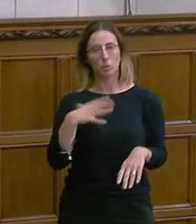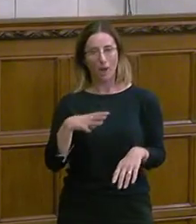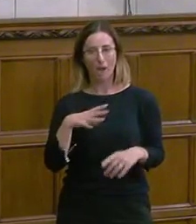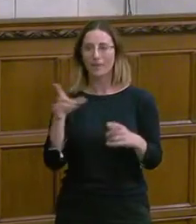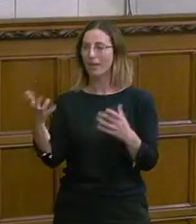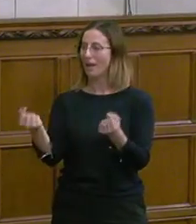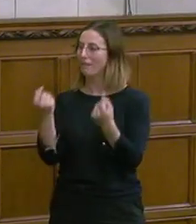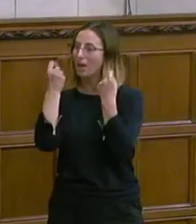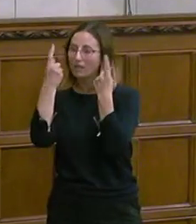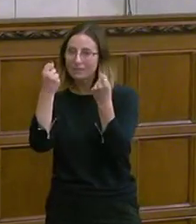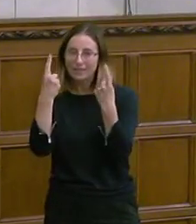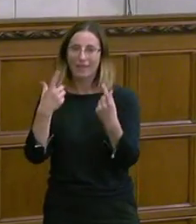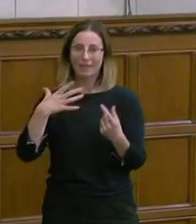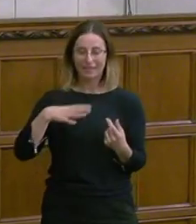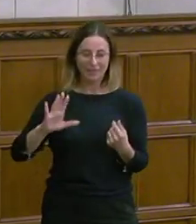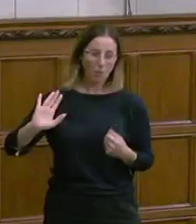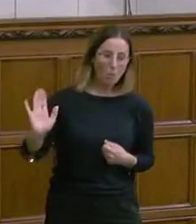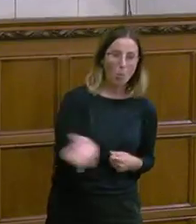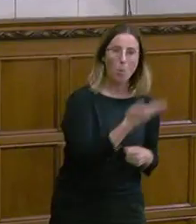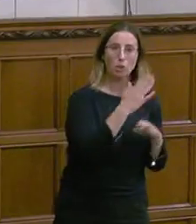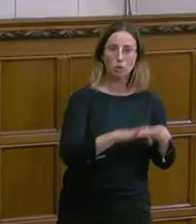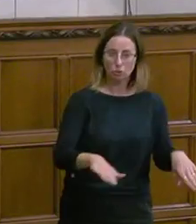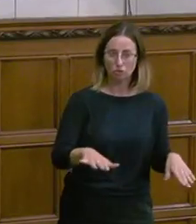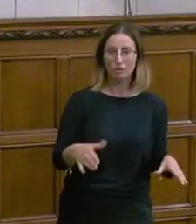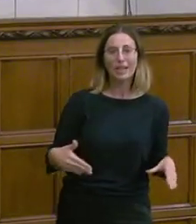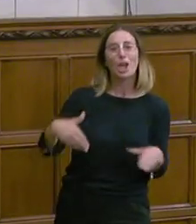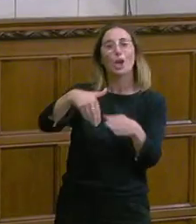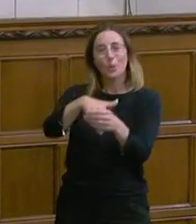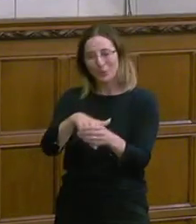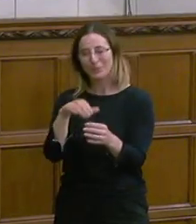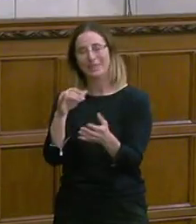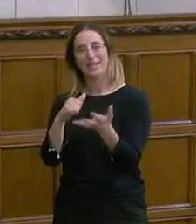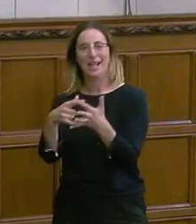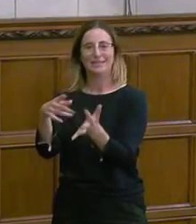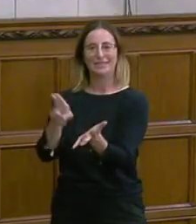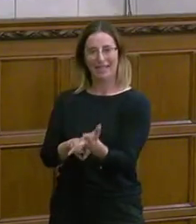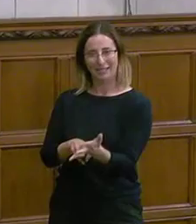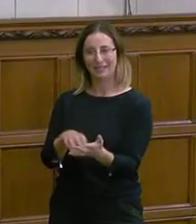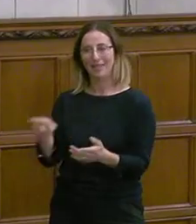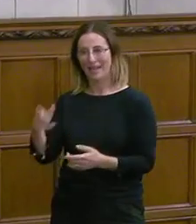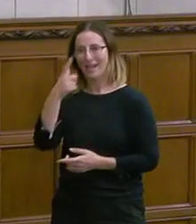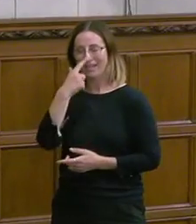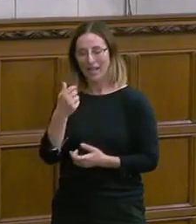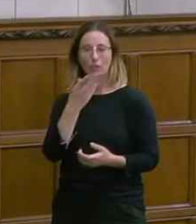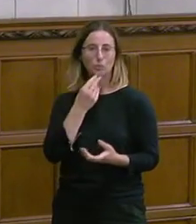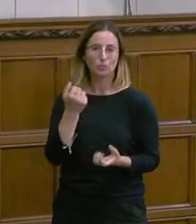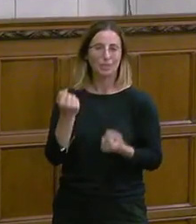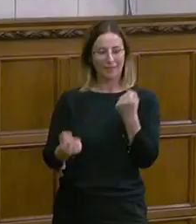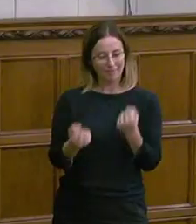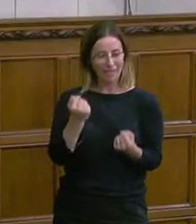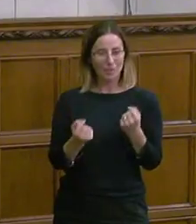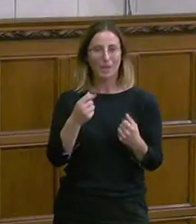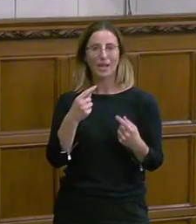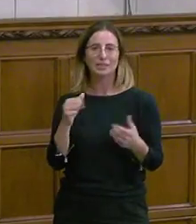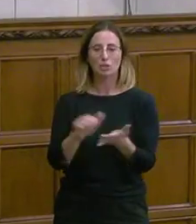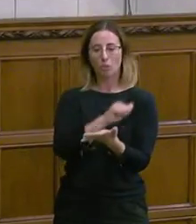needs of all pupils, including those with SEN, and are able to use and evaluate distinctive teaching approaches to engage and